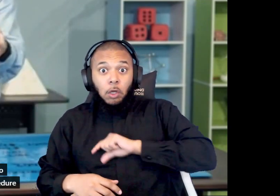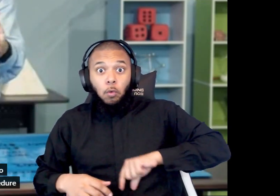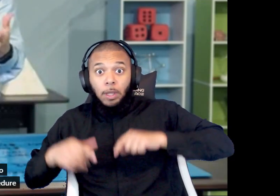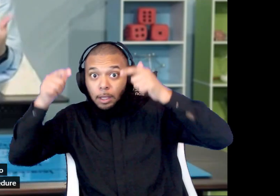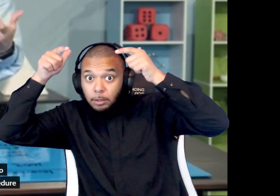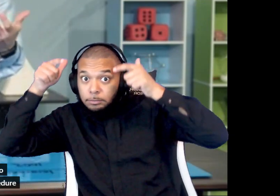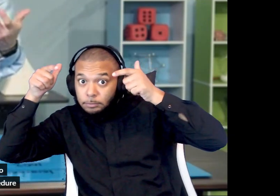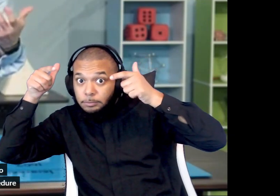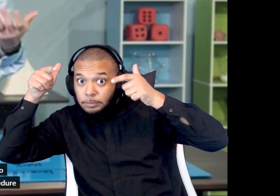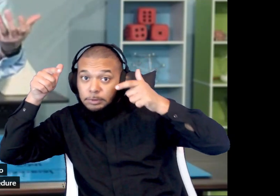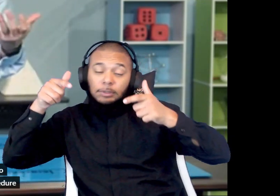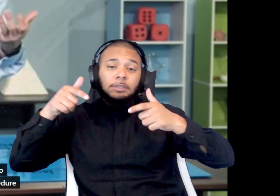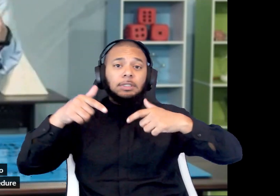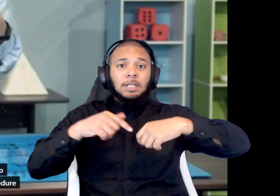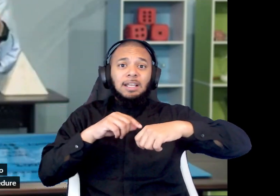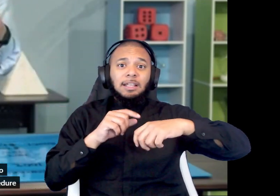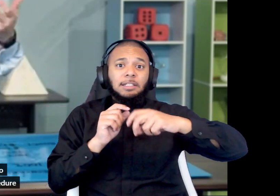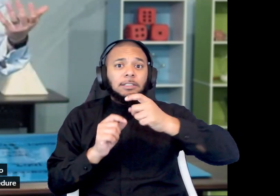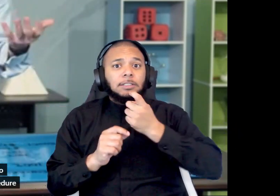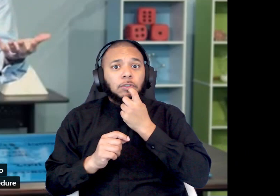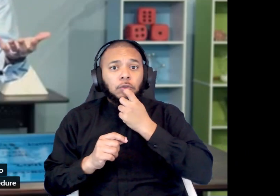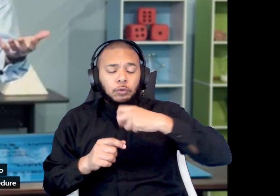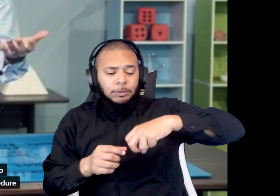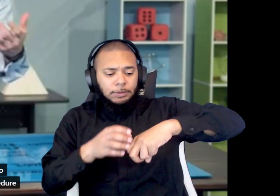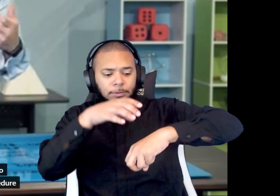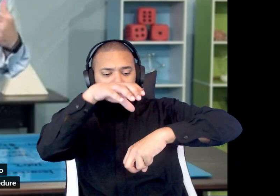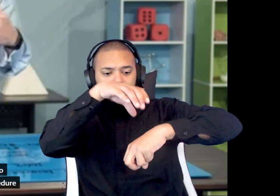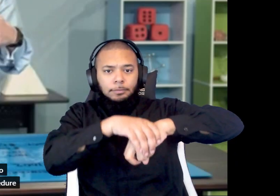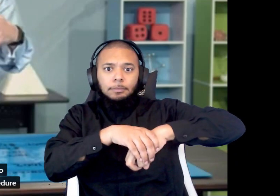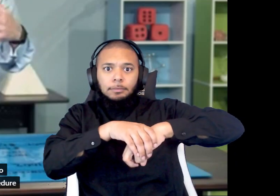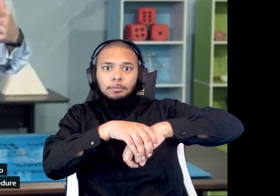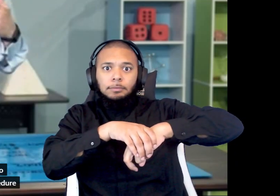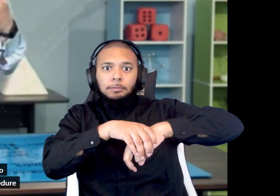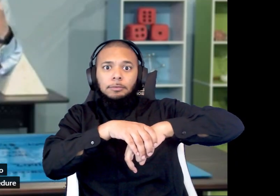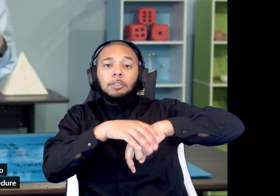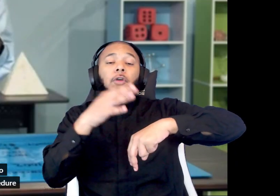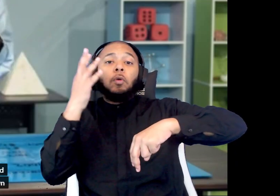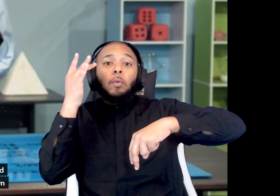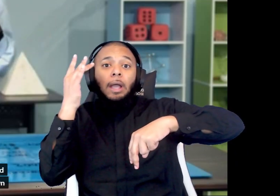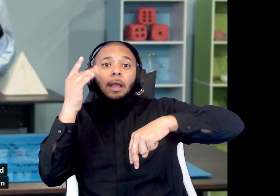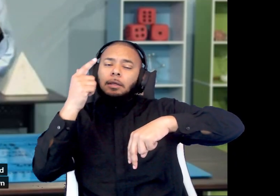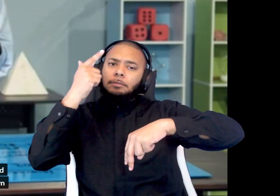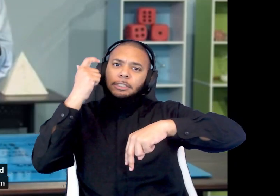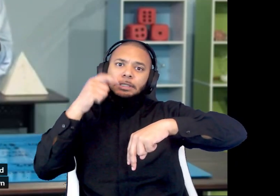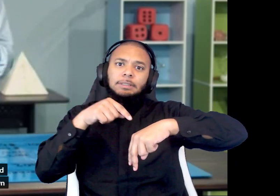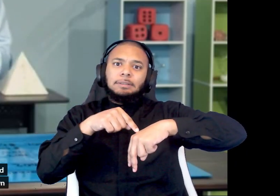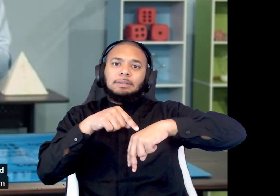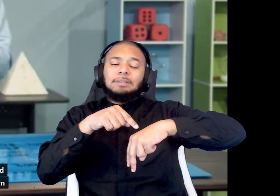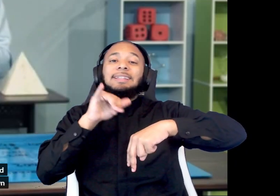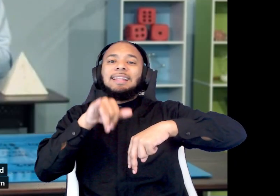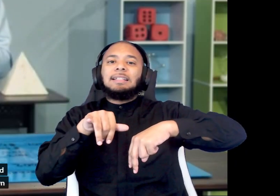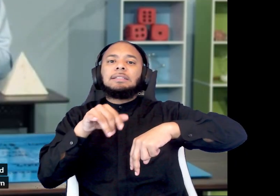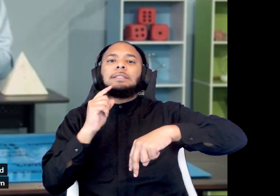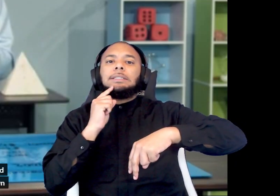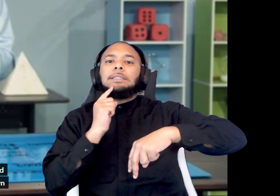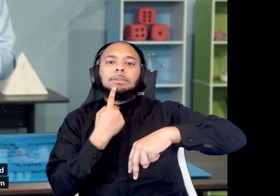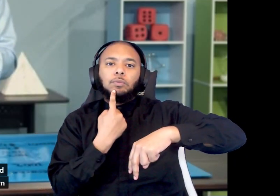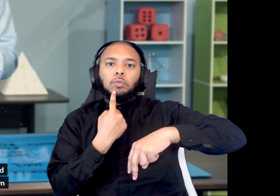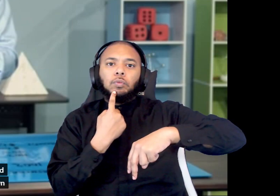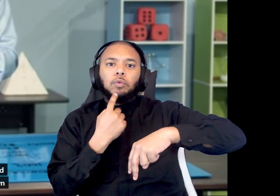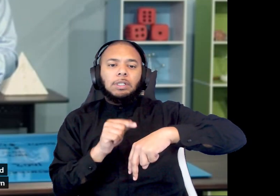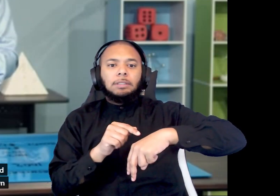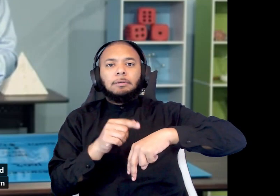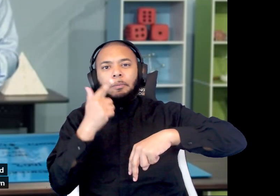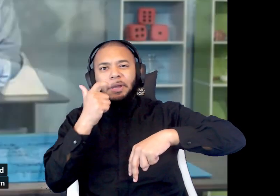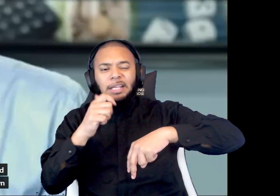crown on top of your tooth because there's no more top half of your tooth. That procedure is a major restorative procedure, and it